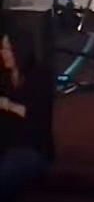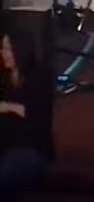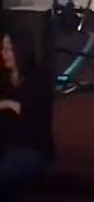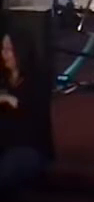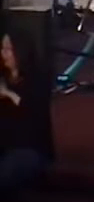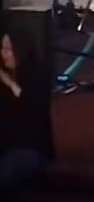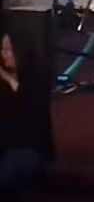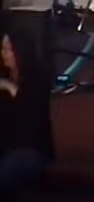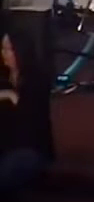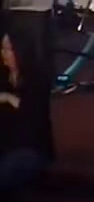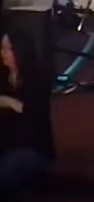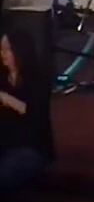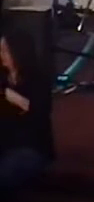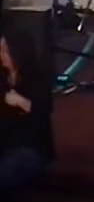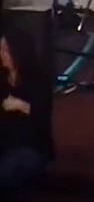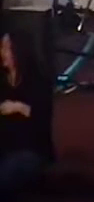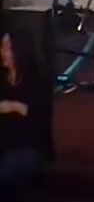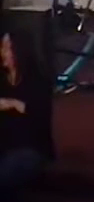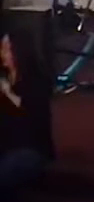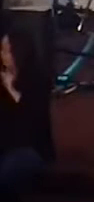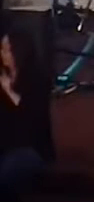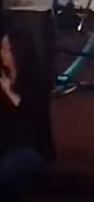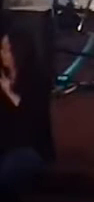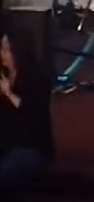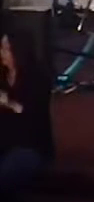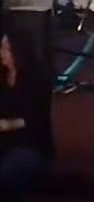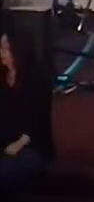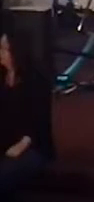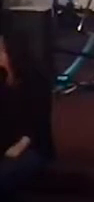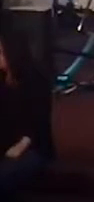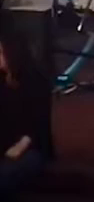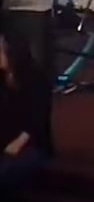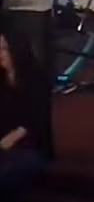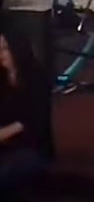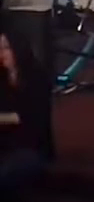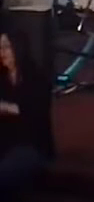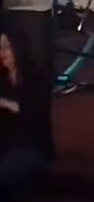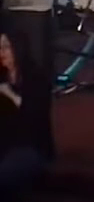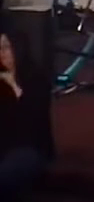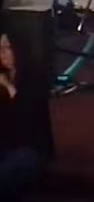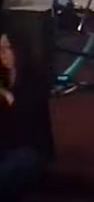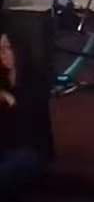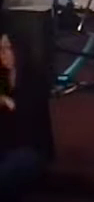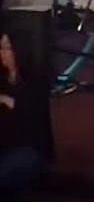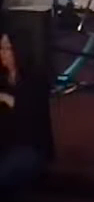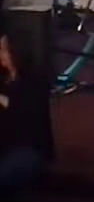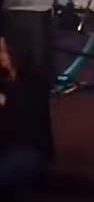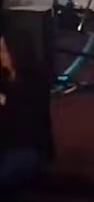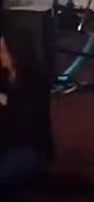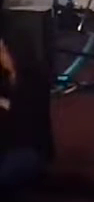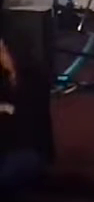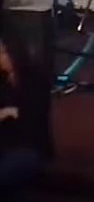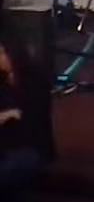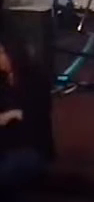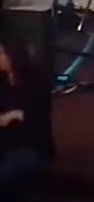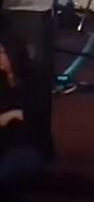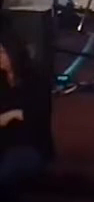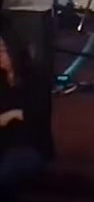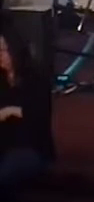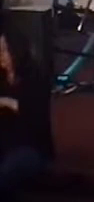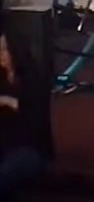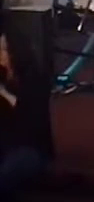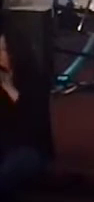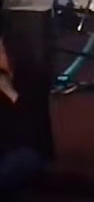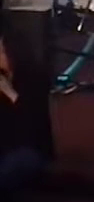on a hill. Take that opportunity seriously. God has placed you in your job for a reason. God has put you in your